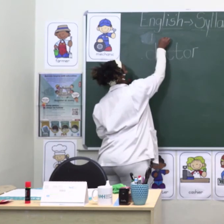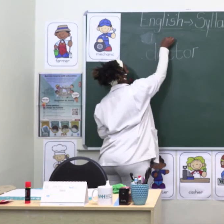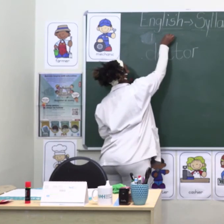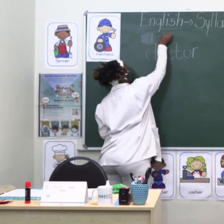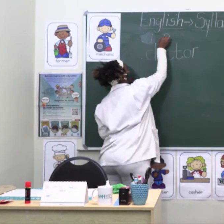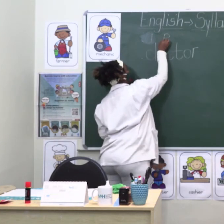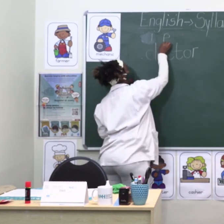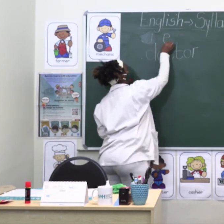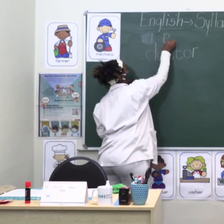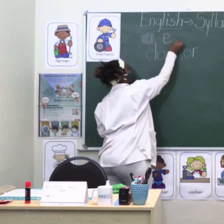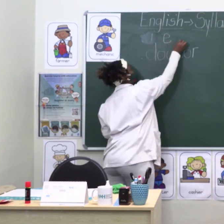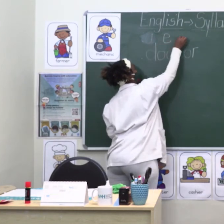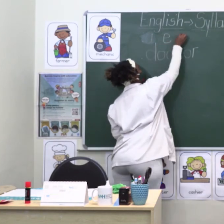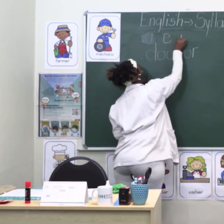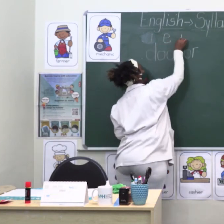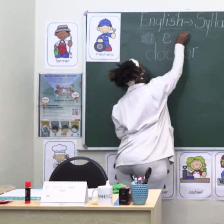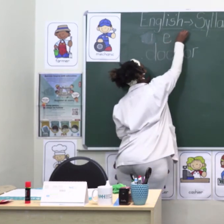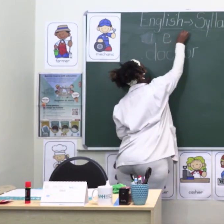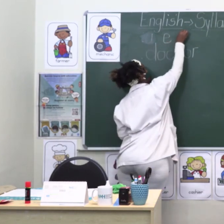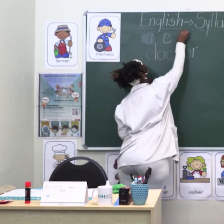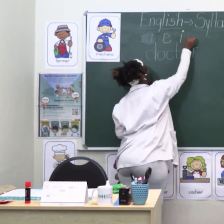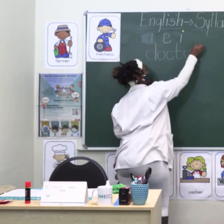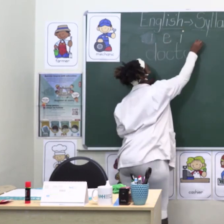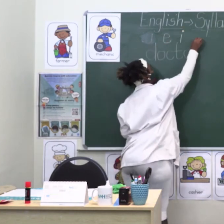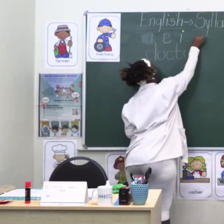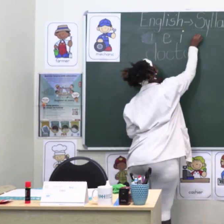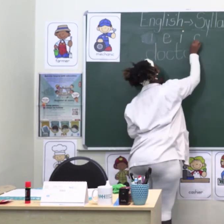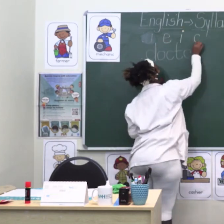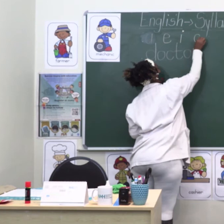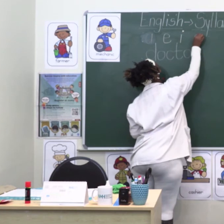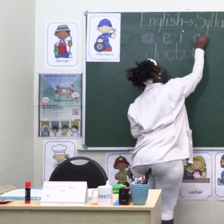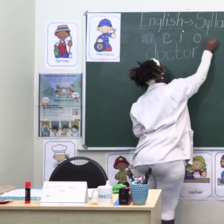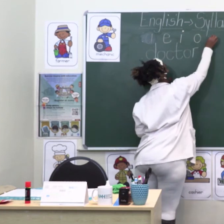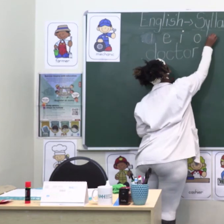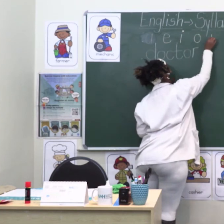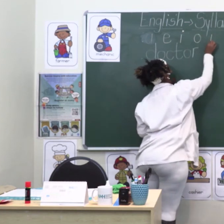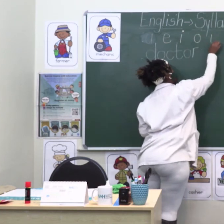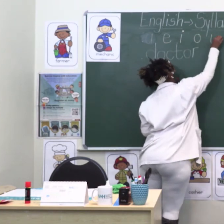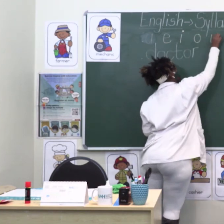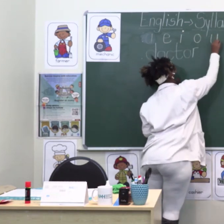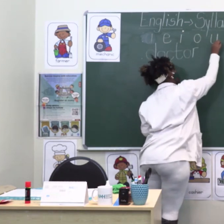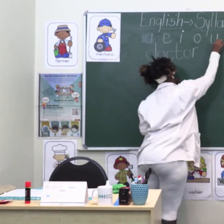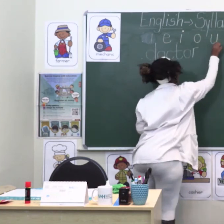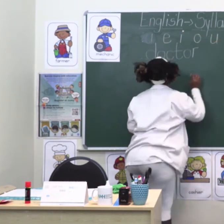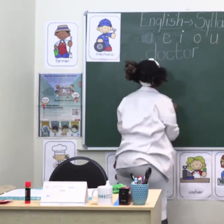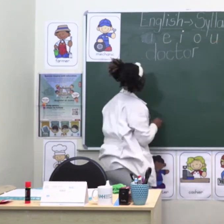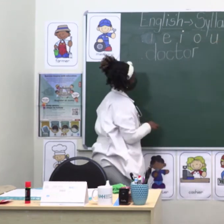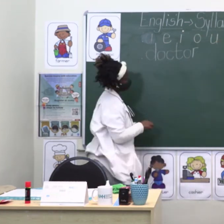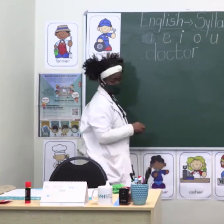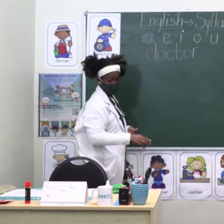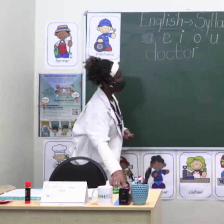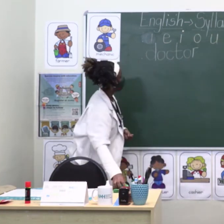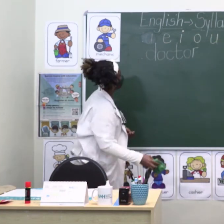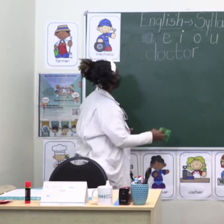A, E, I, O, and the U. Very